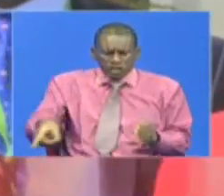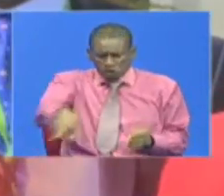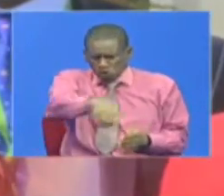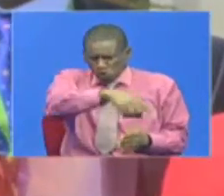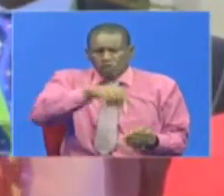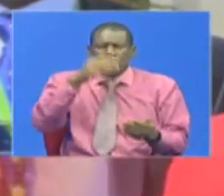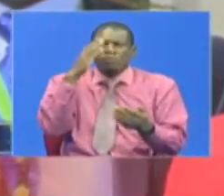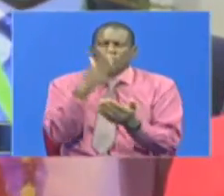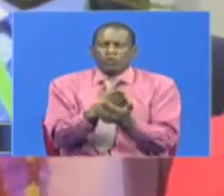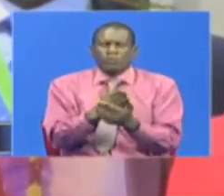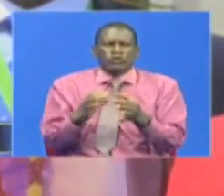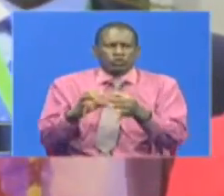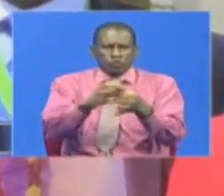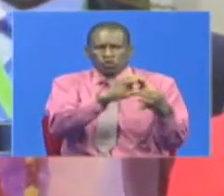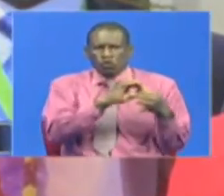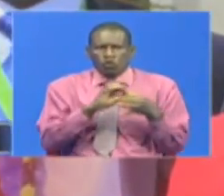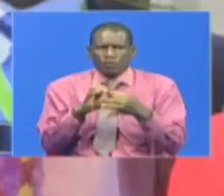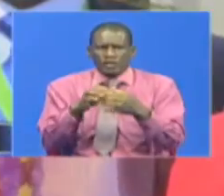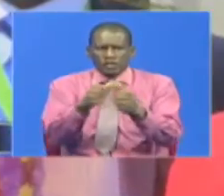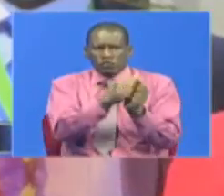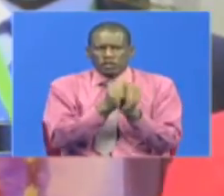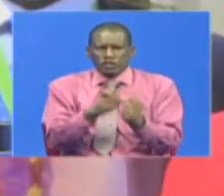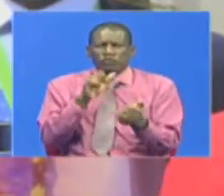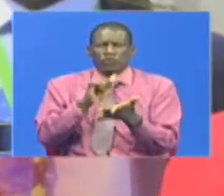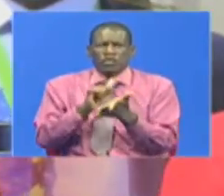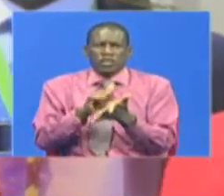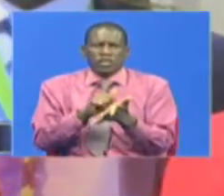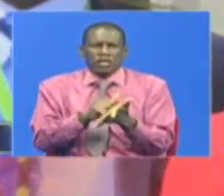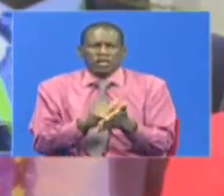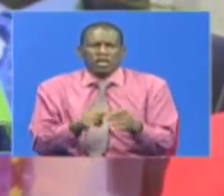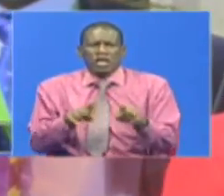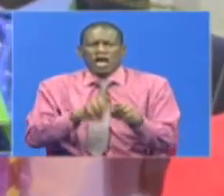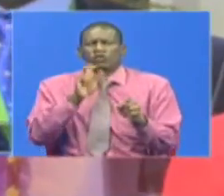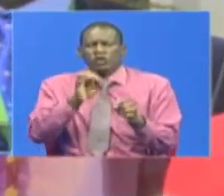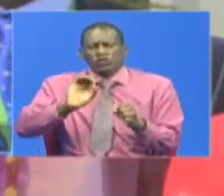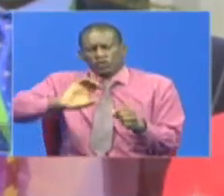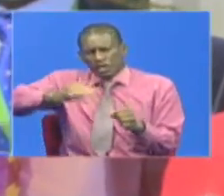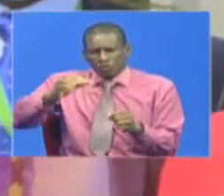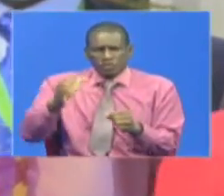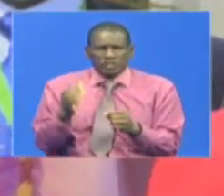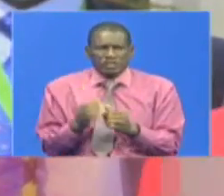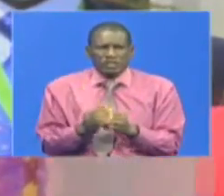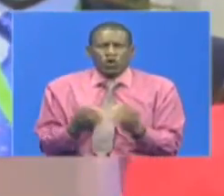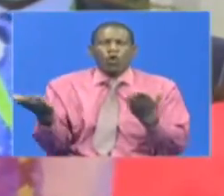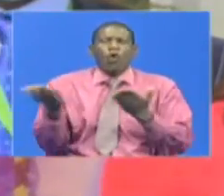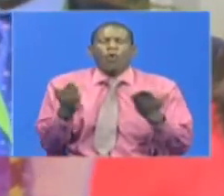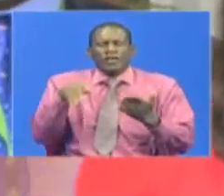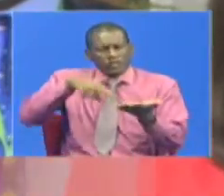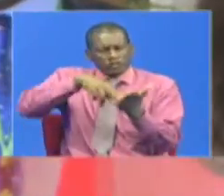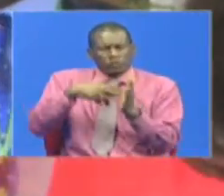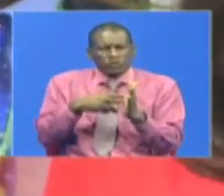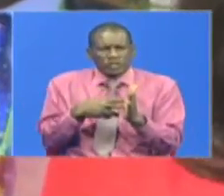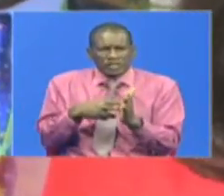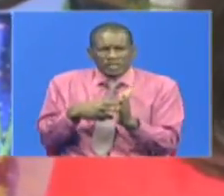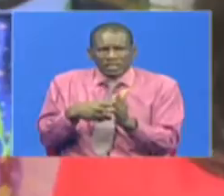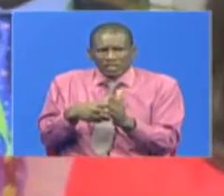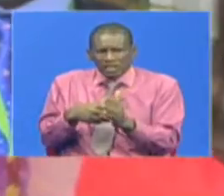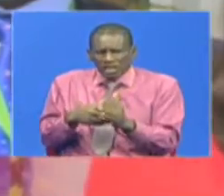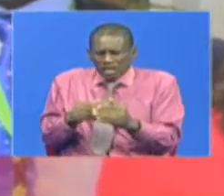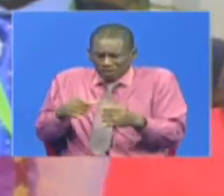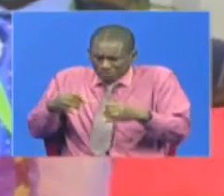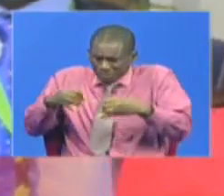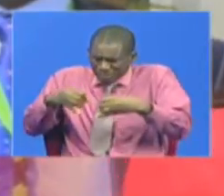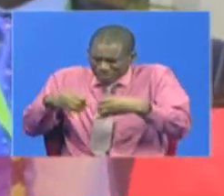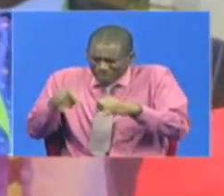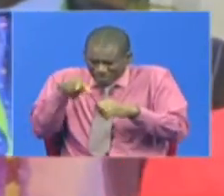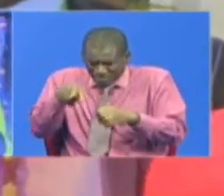promise to cooperate so that as one of the counties where this project is domiciled, we will